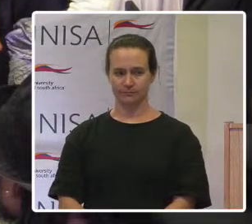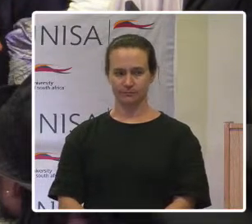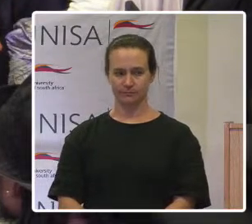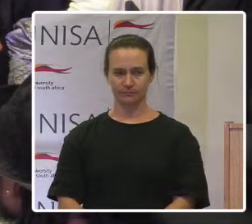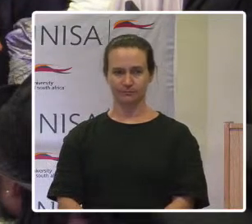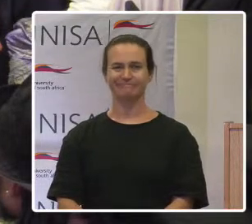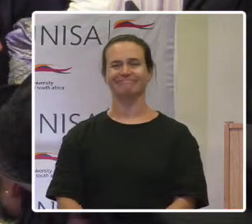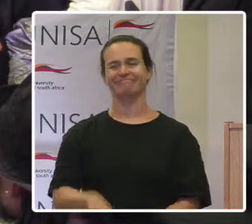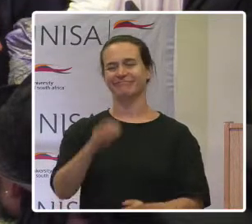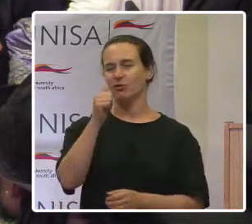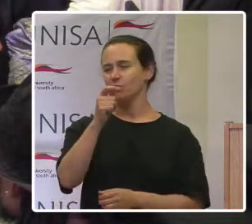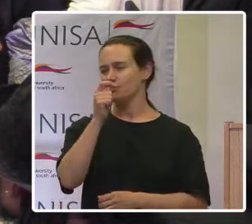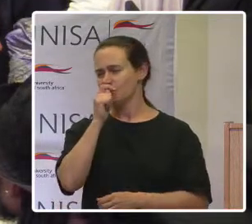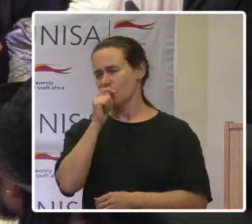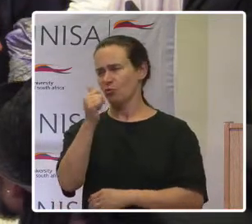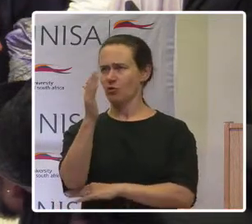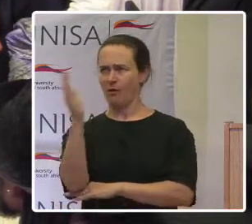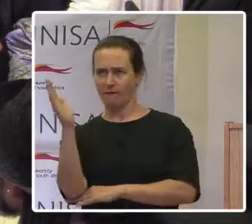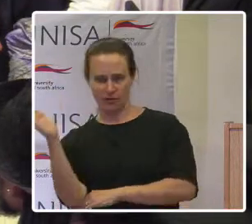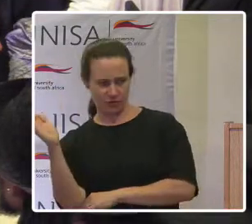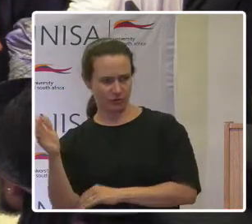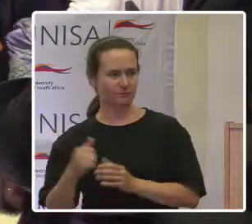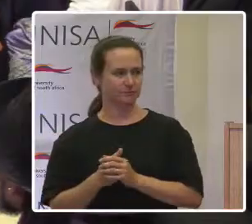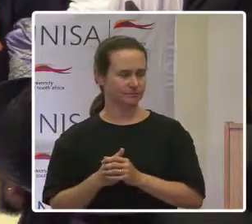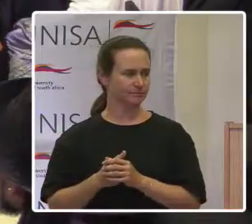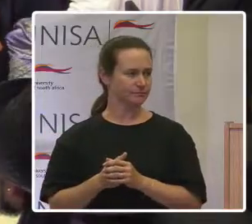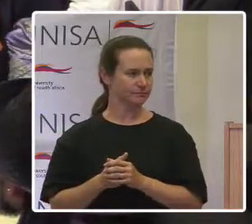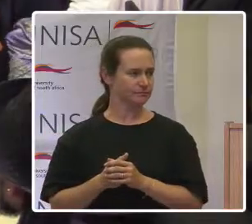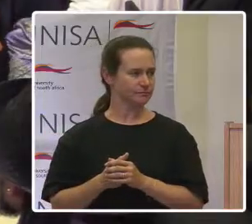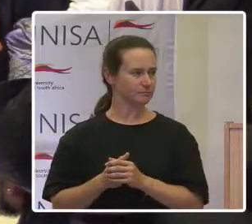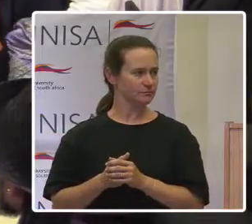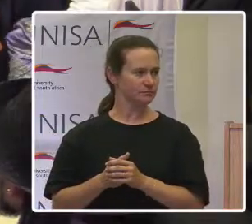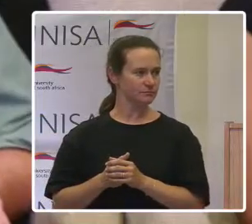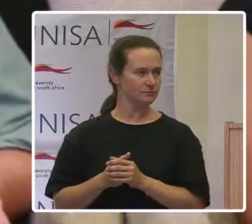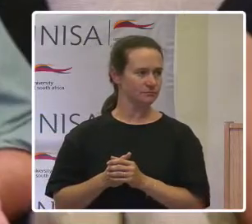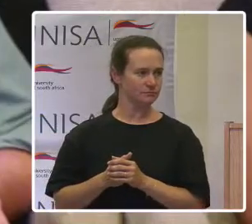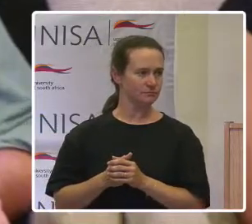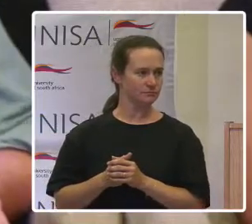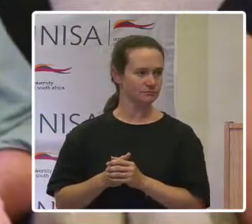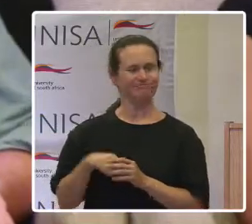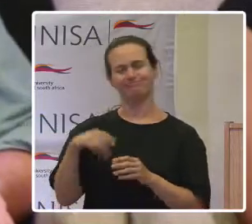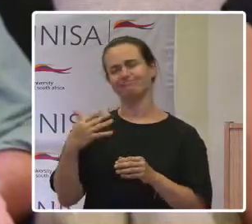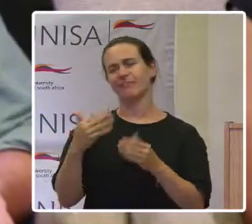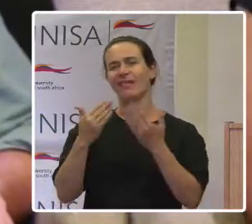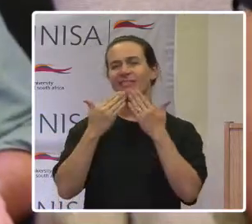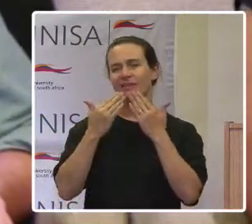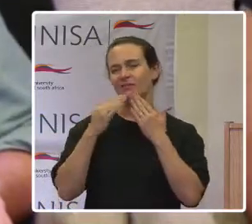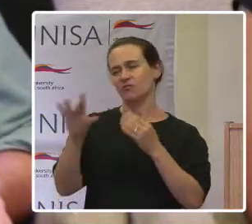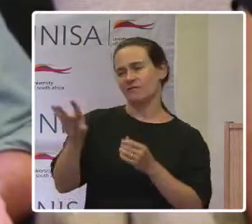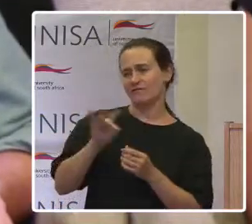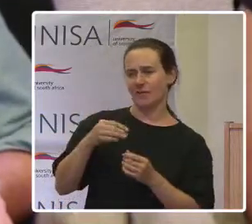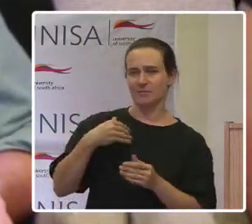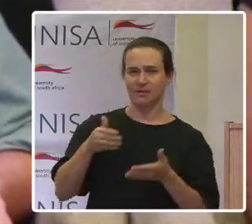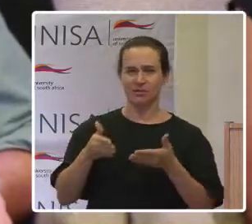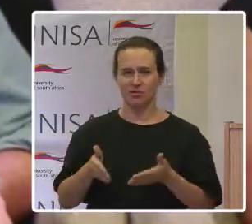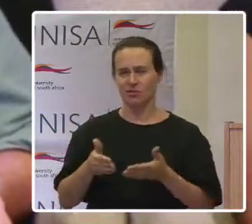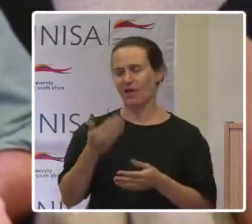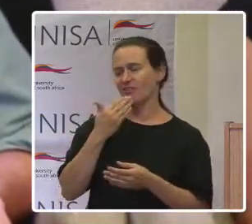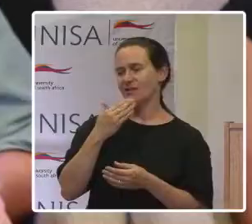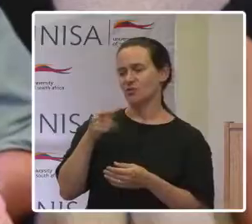Good morning or good afternoon, everyone. First and foremost, thank you very much for inviting me here. Thank you to